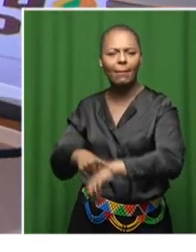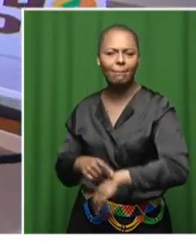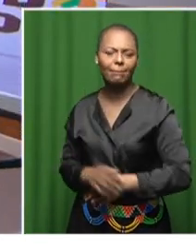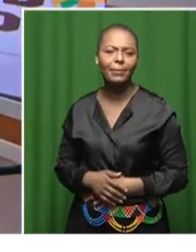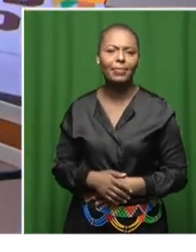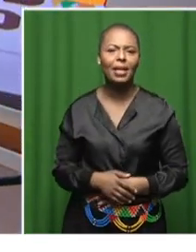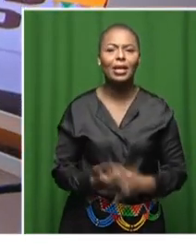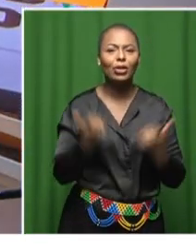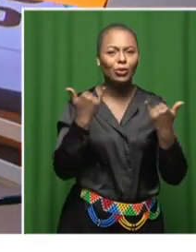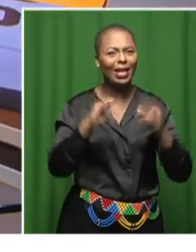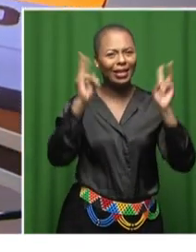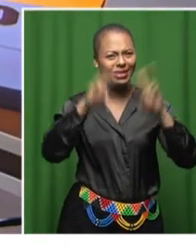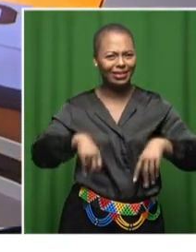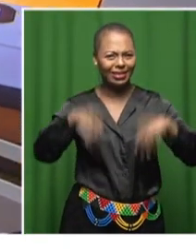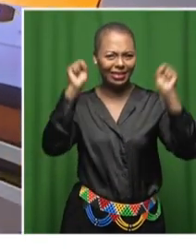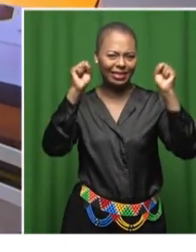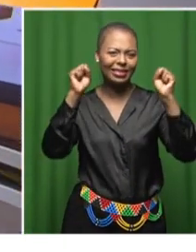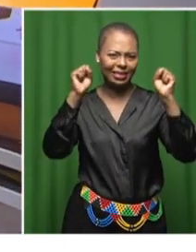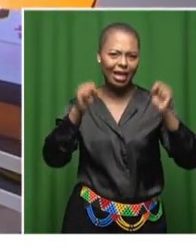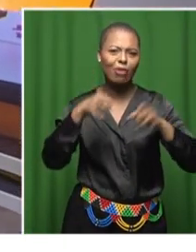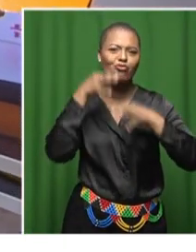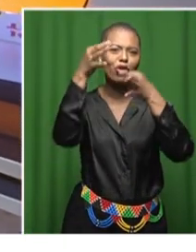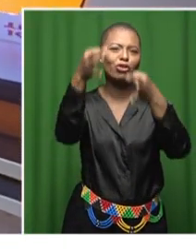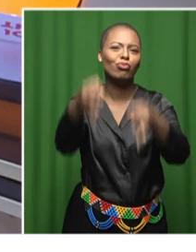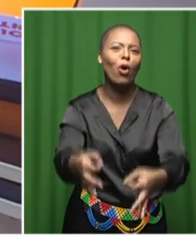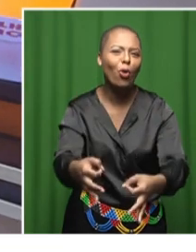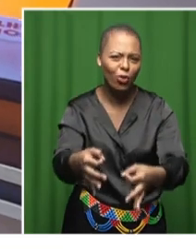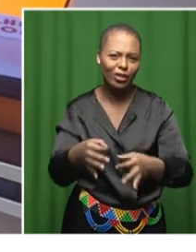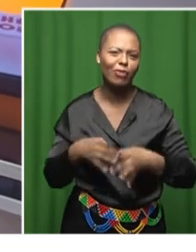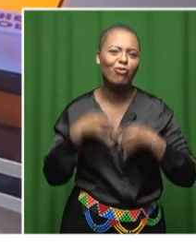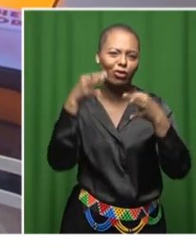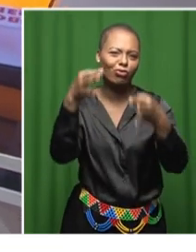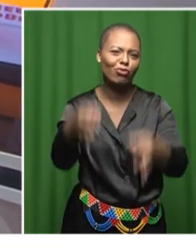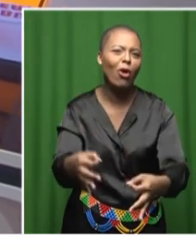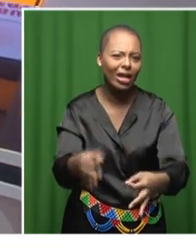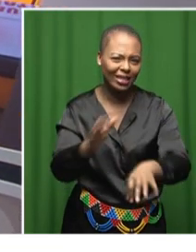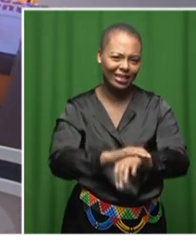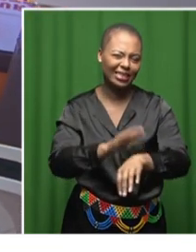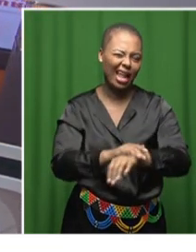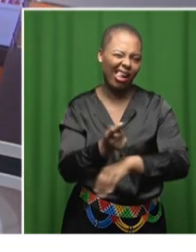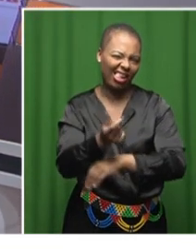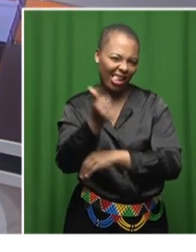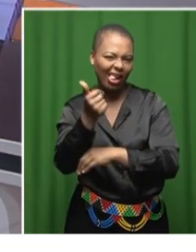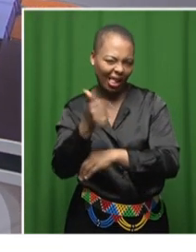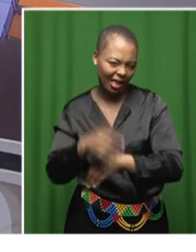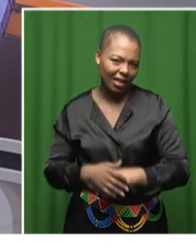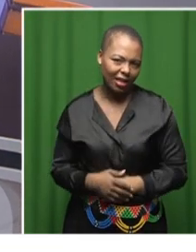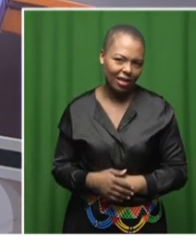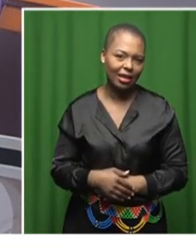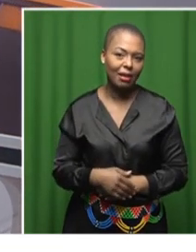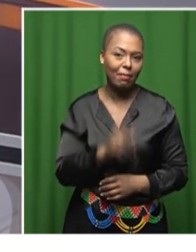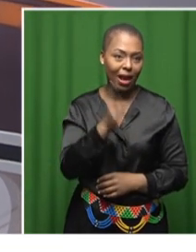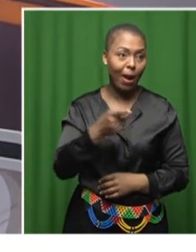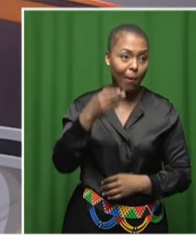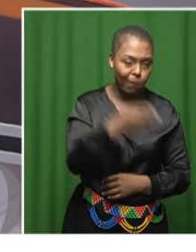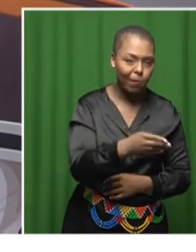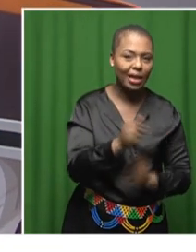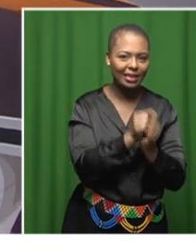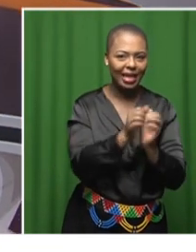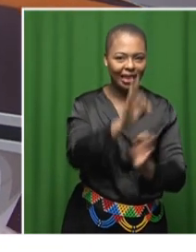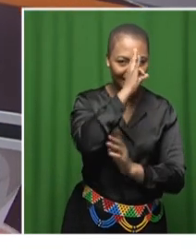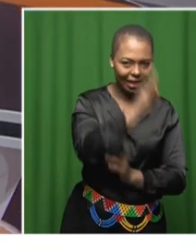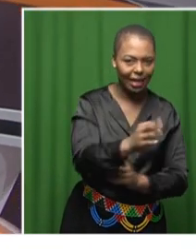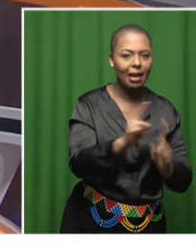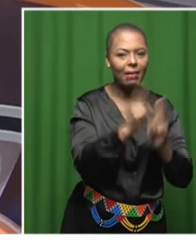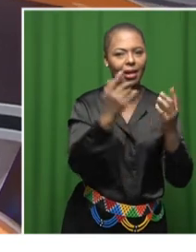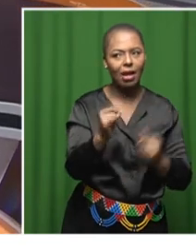due to load shedding, we have had to postpone. We have had to move our time slightly. We are supposed to be on stage at 3 o'clock. We will be on